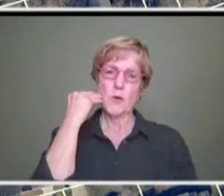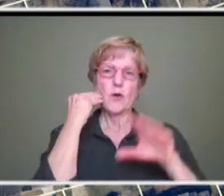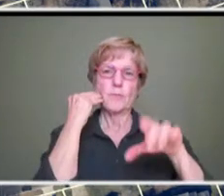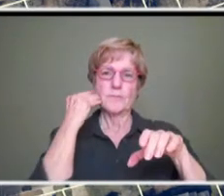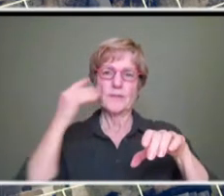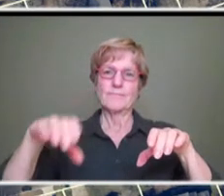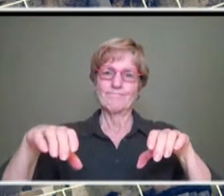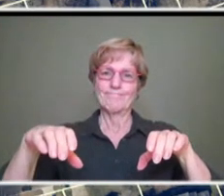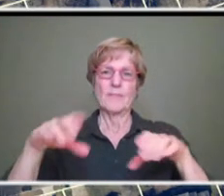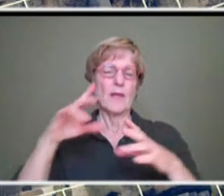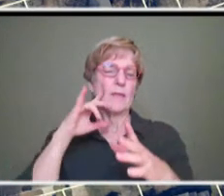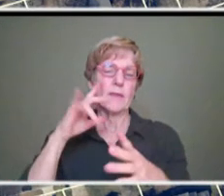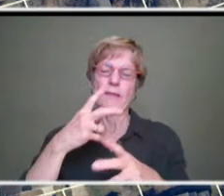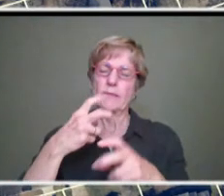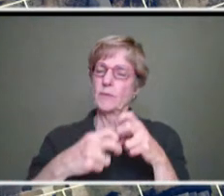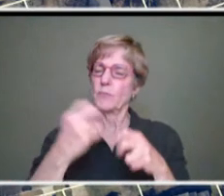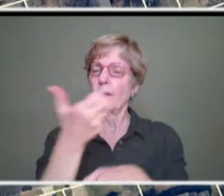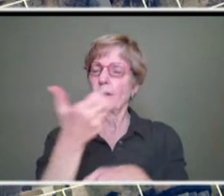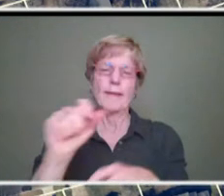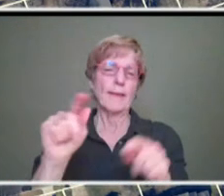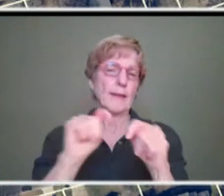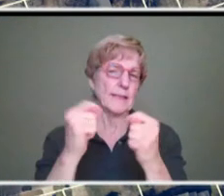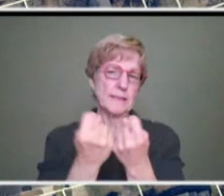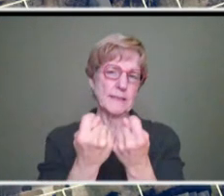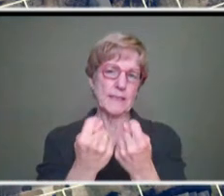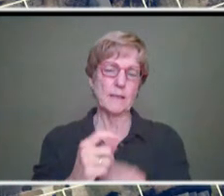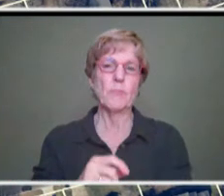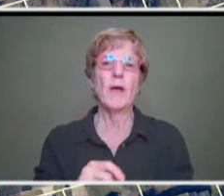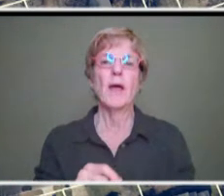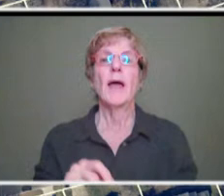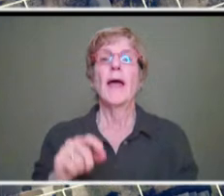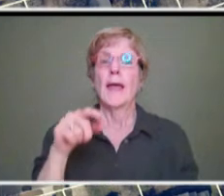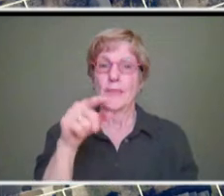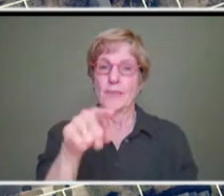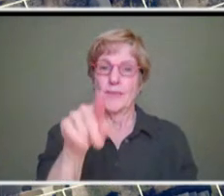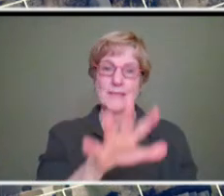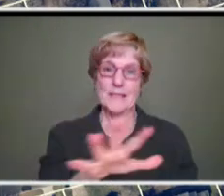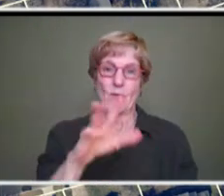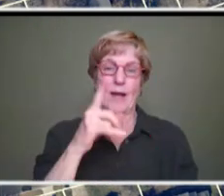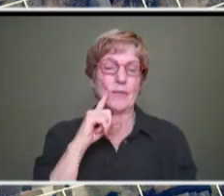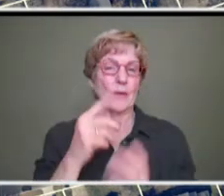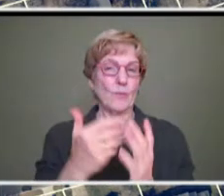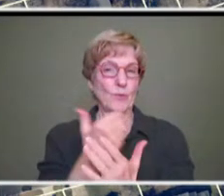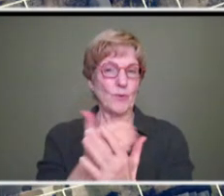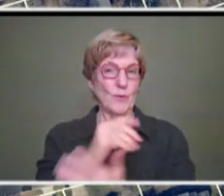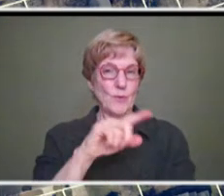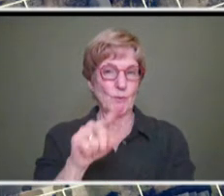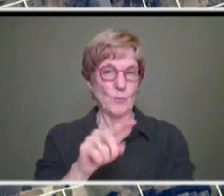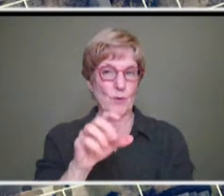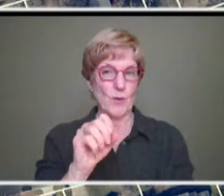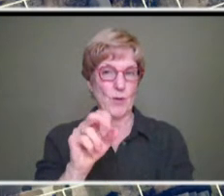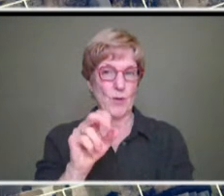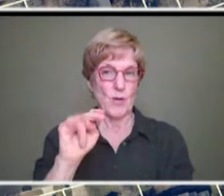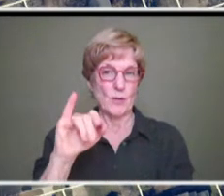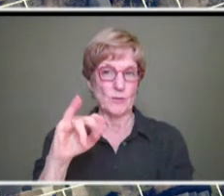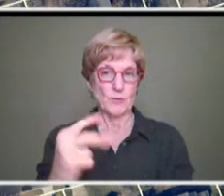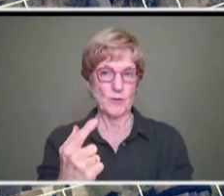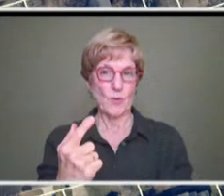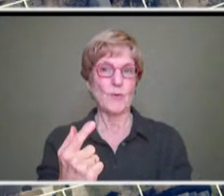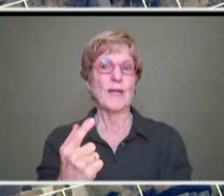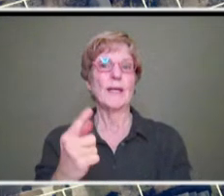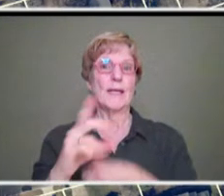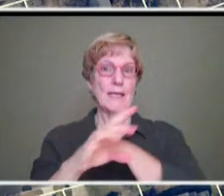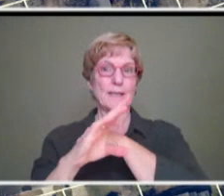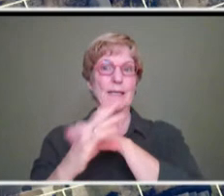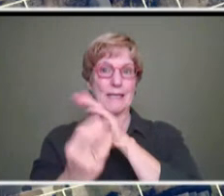problem for any development team and this is one of those areas I think with our new zoning coming in we're going going to see in fill of attached